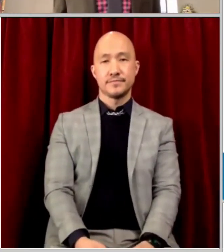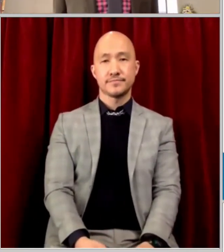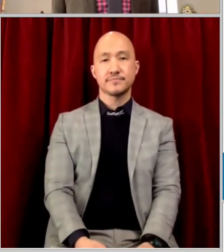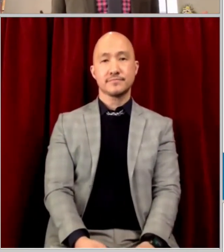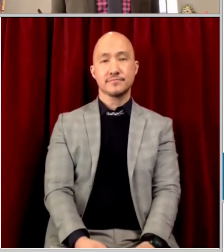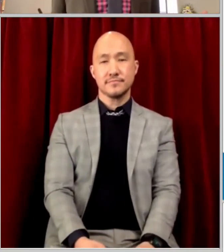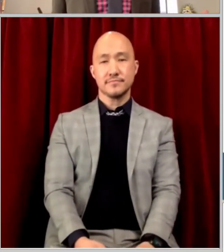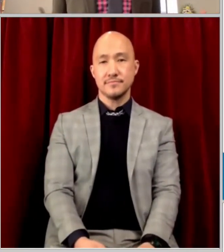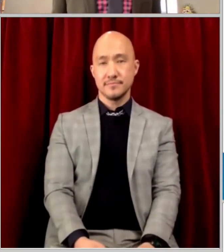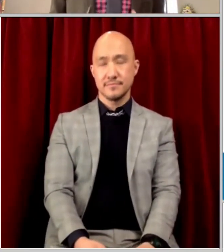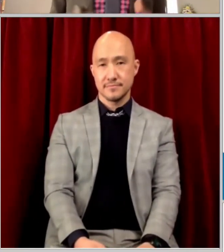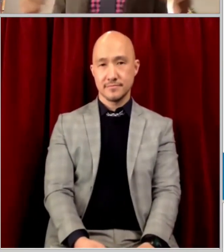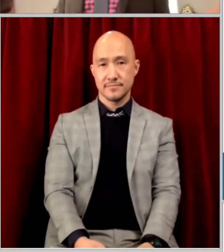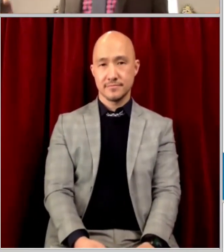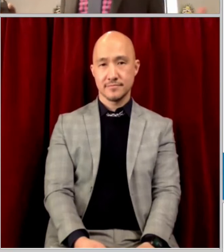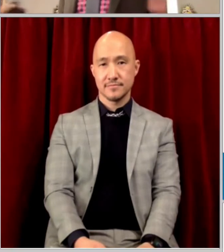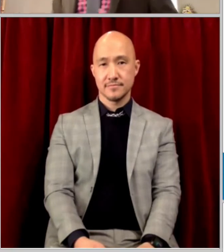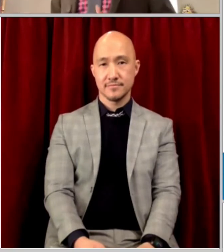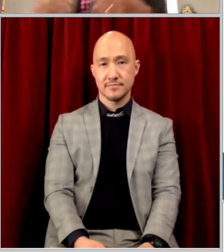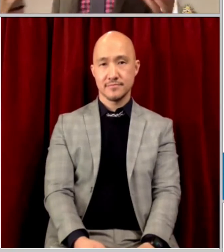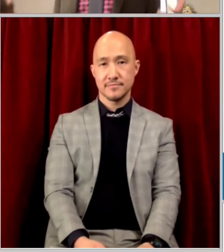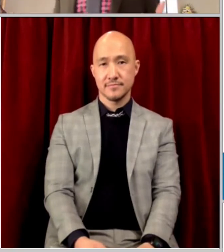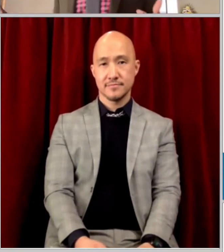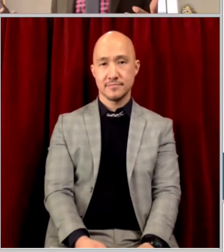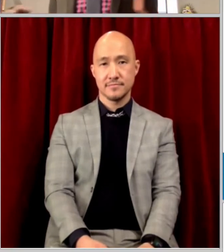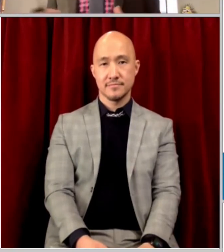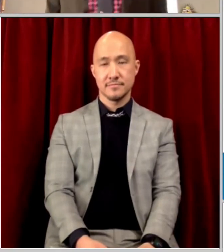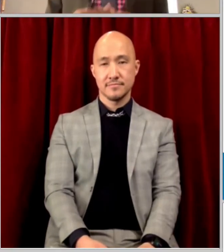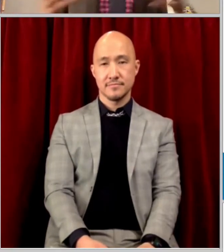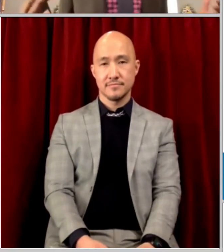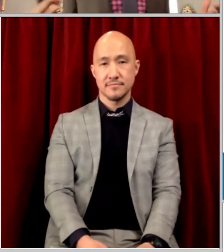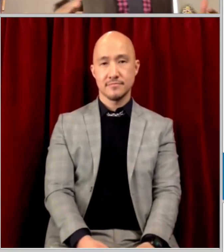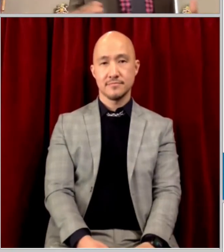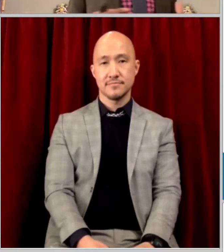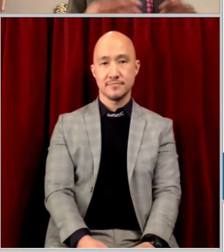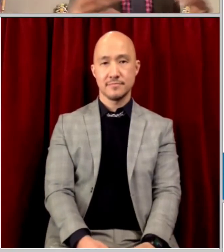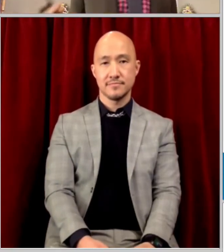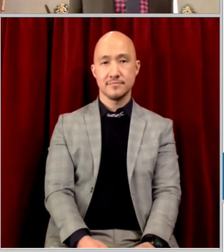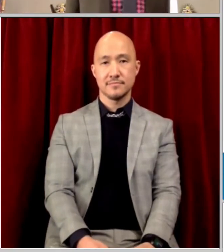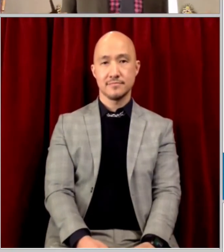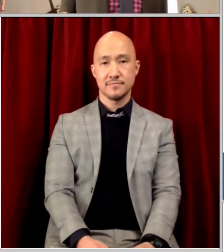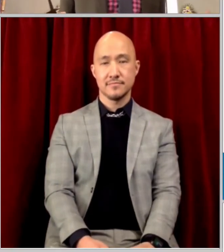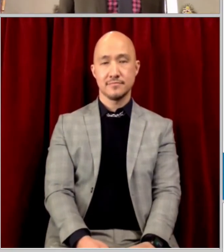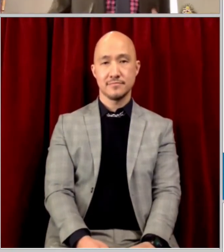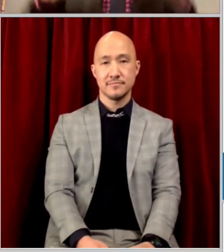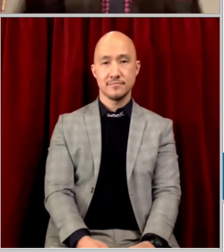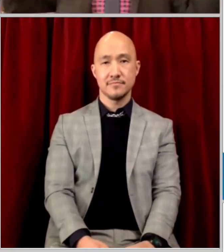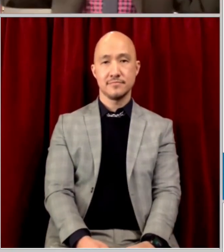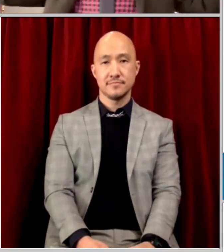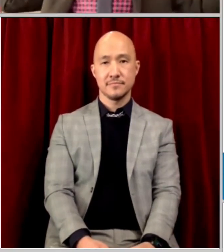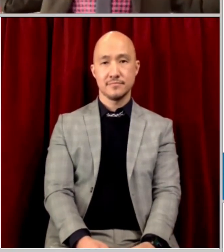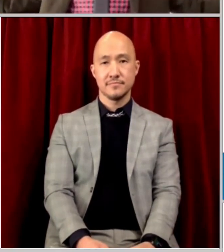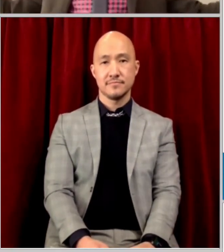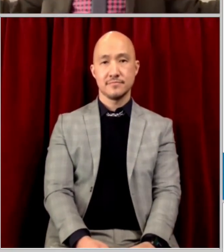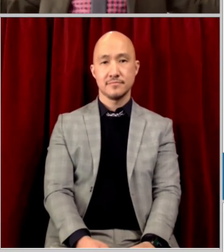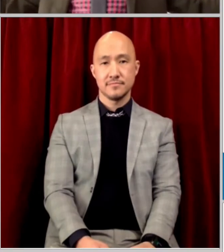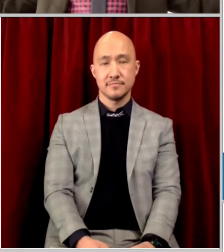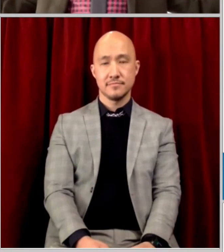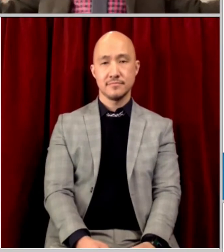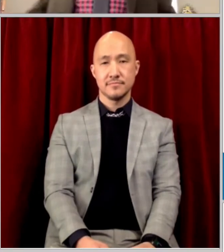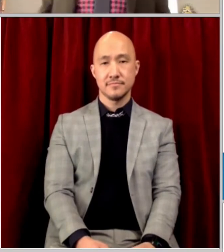it's all about God, right? I'm not here and I don't do what I do for any other reason than God, right? Because I am the